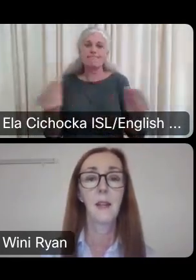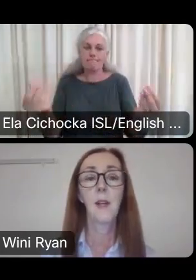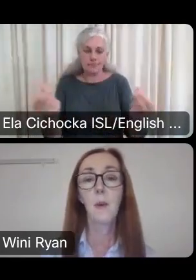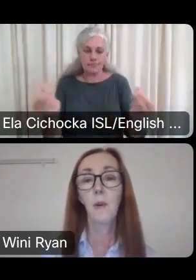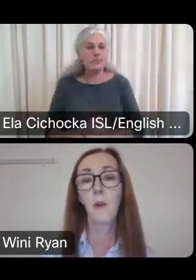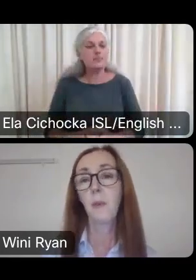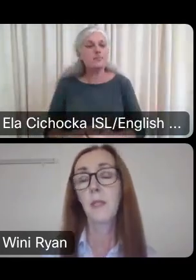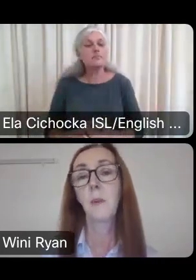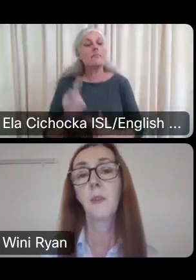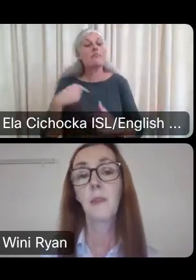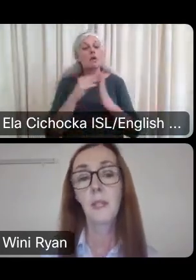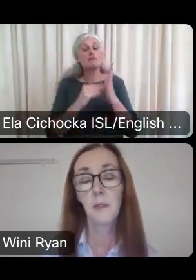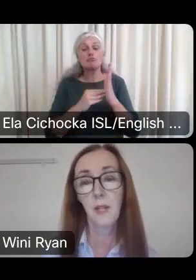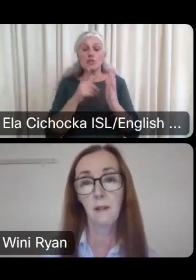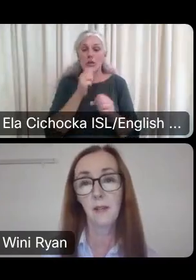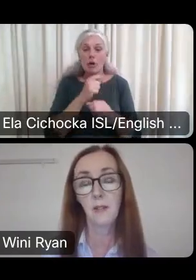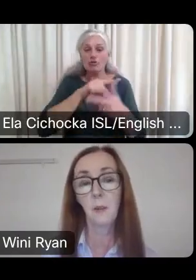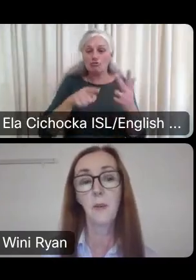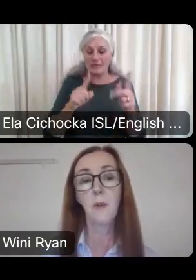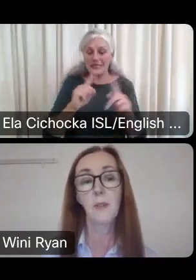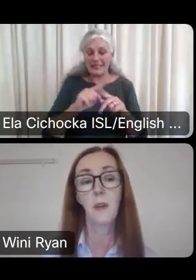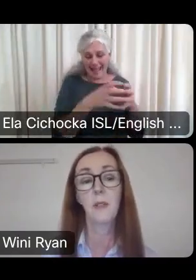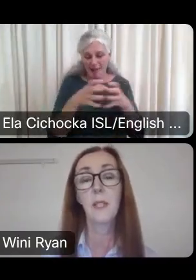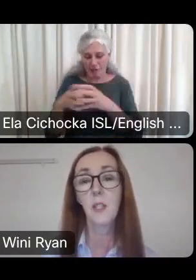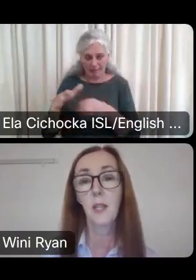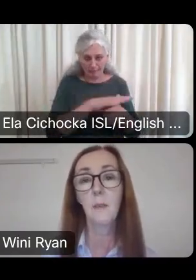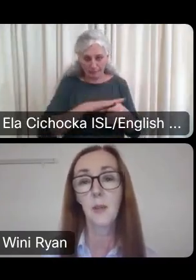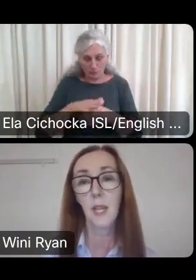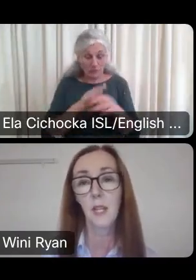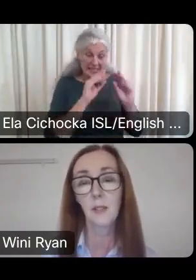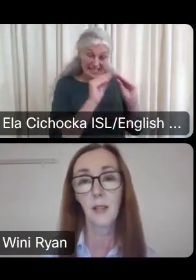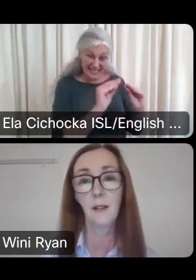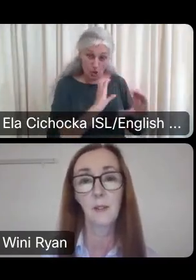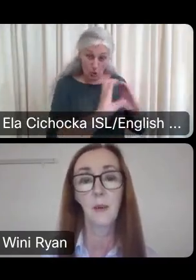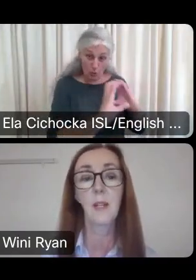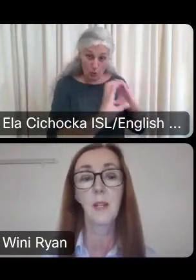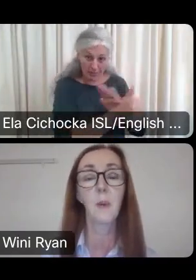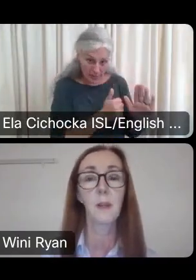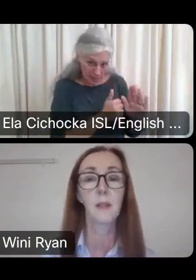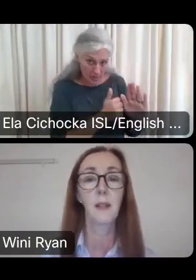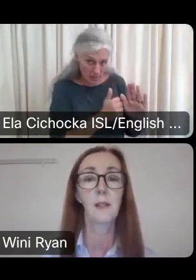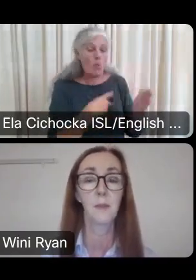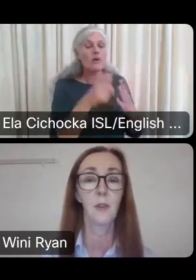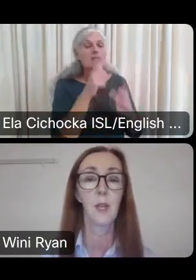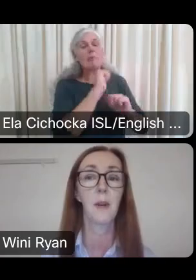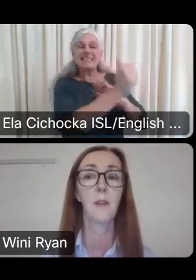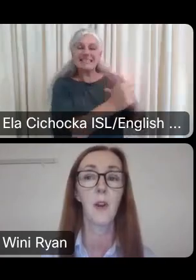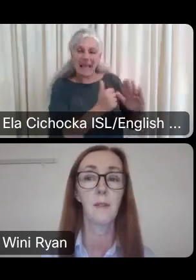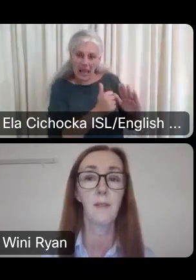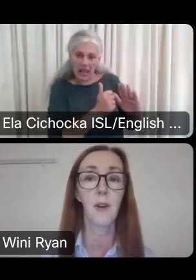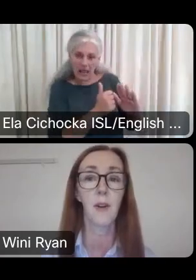In our program, we deal with 3 different areas. So we focus on teaching communication skills. When I talk about skills, I'm talking